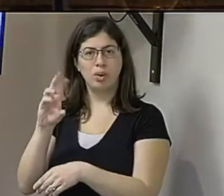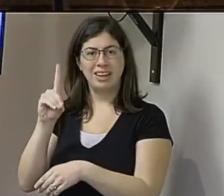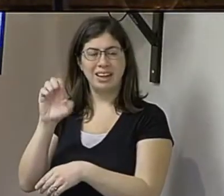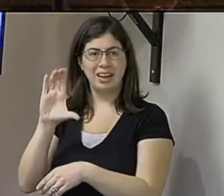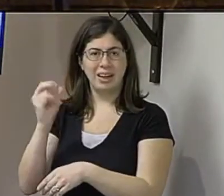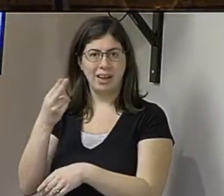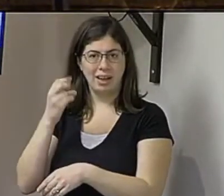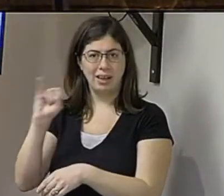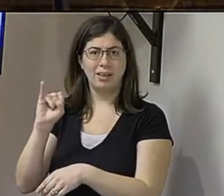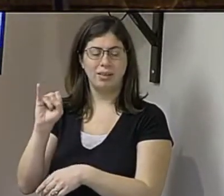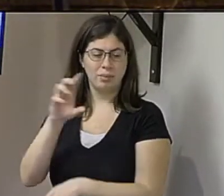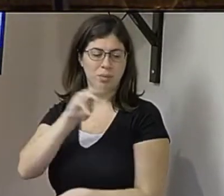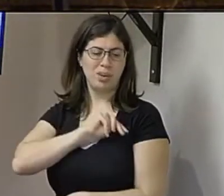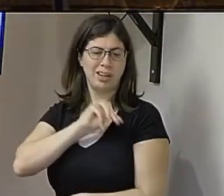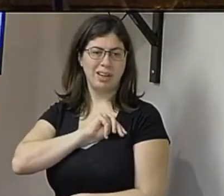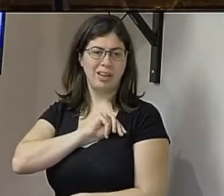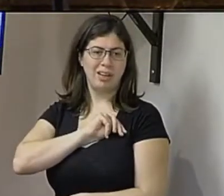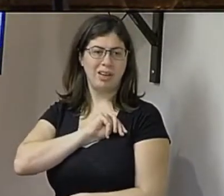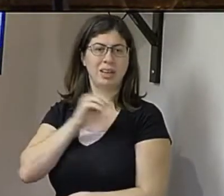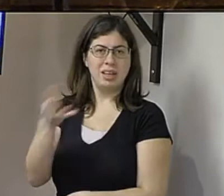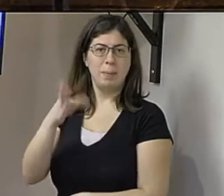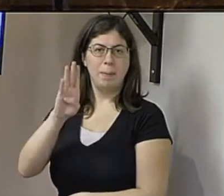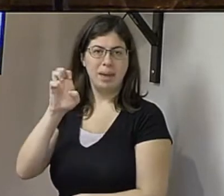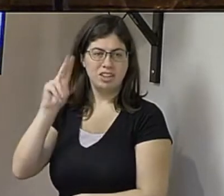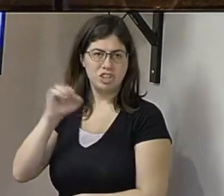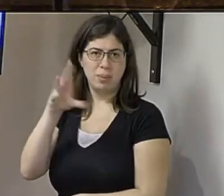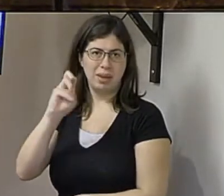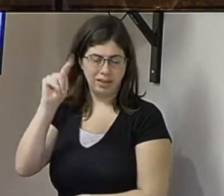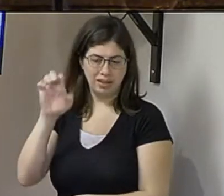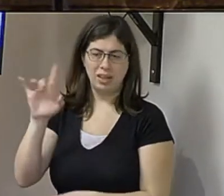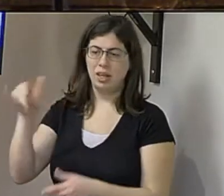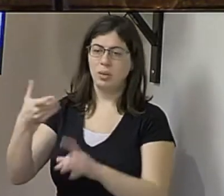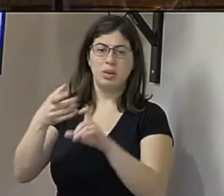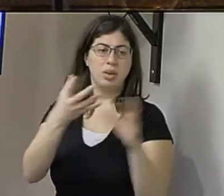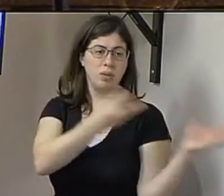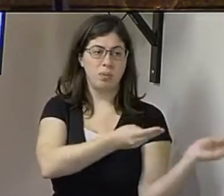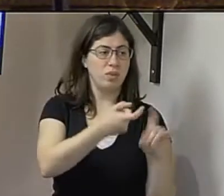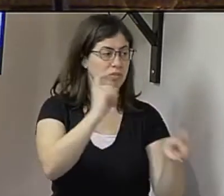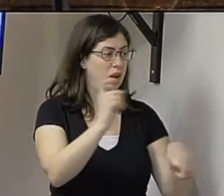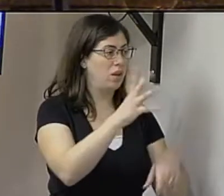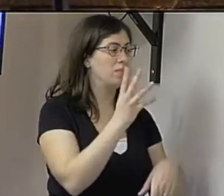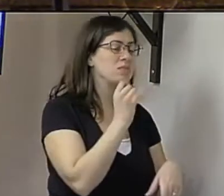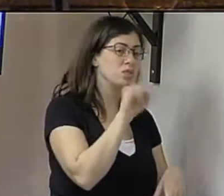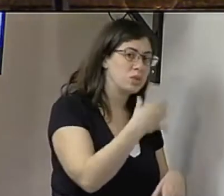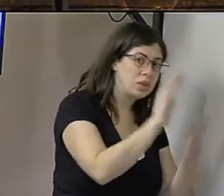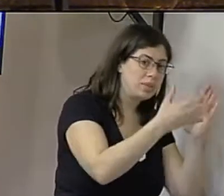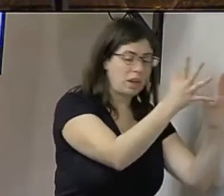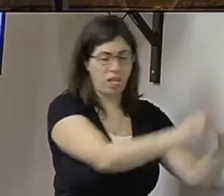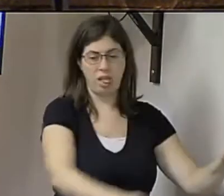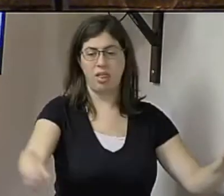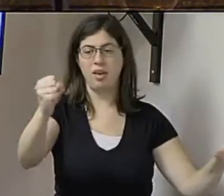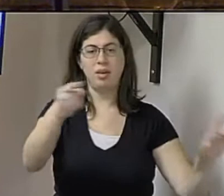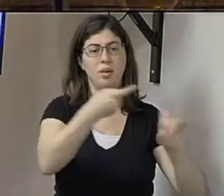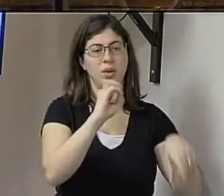son of Yair, the son of Shimei, the son of Kish, a Benjamite, who had been carried away from Jerusalem among the captives carried away when Jeconiah,